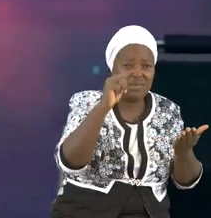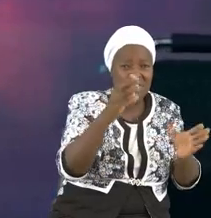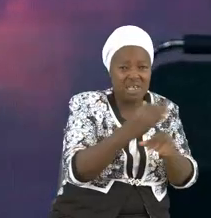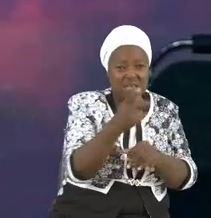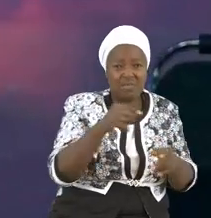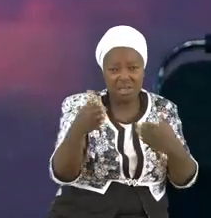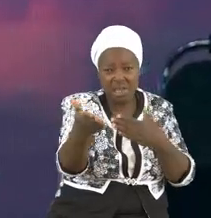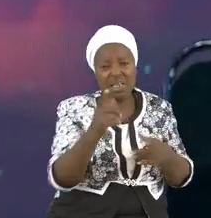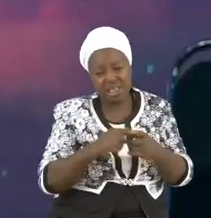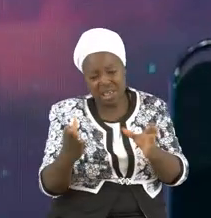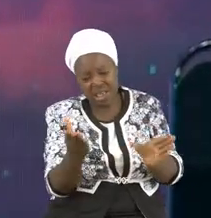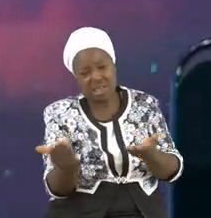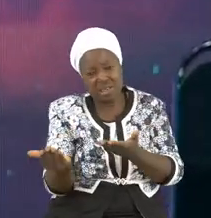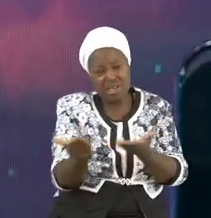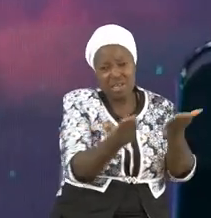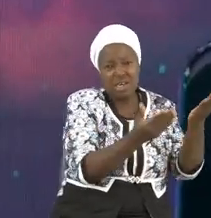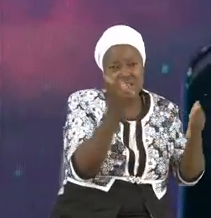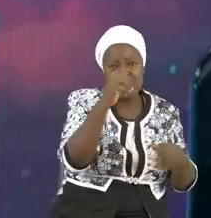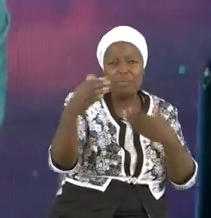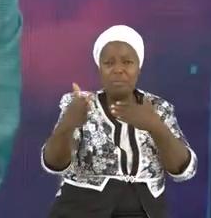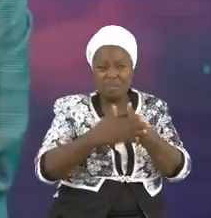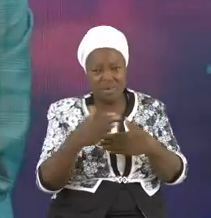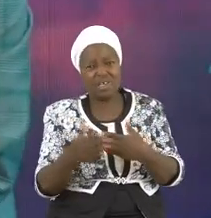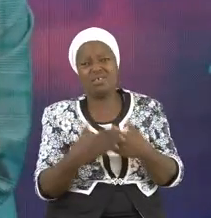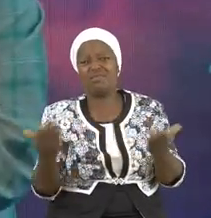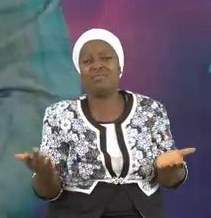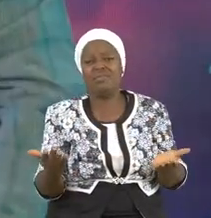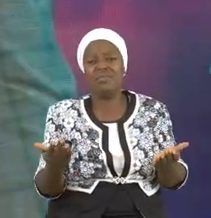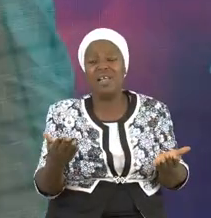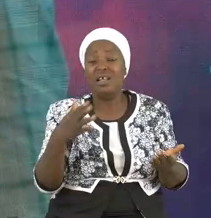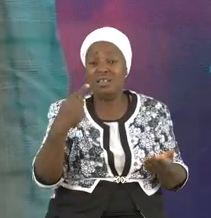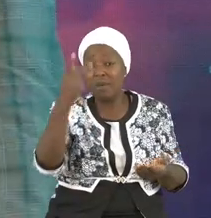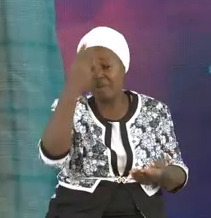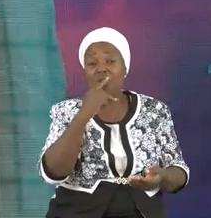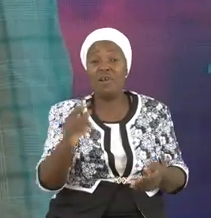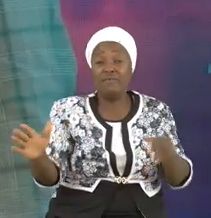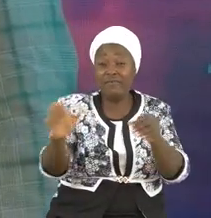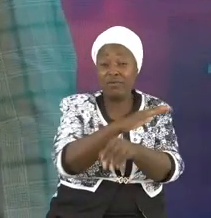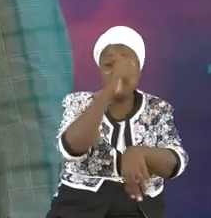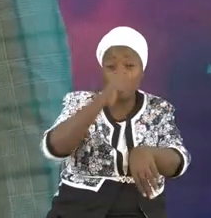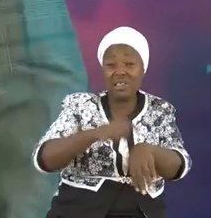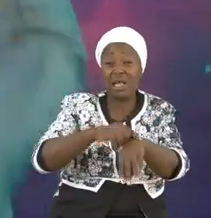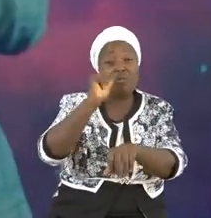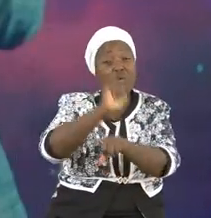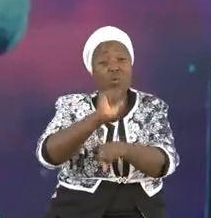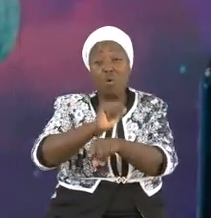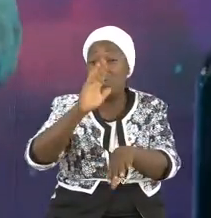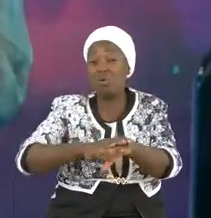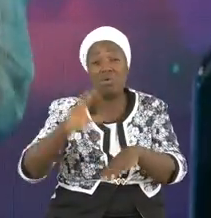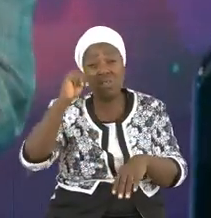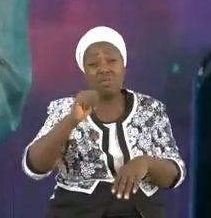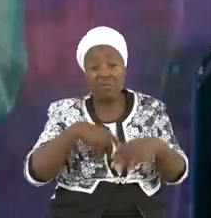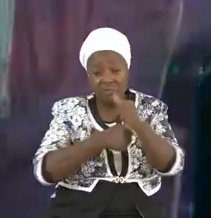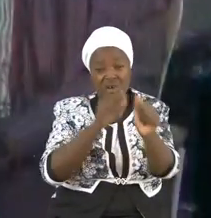The parents were full-time job on him, moving him about. But